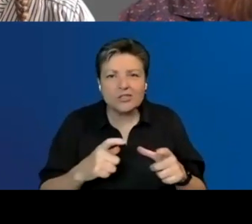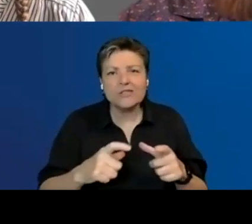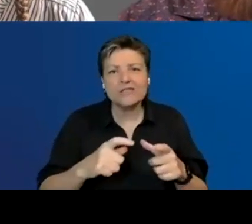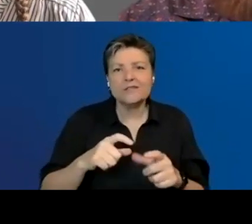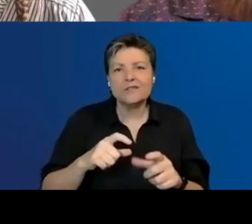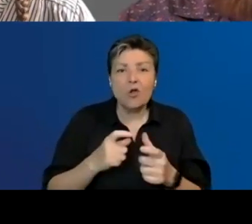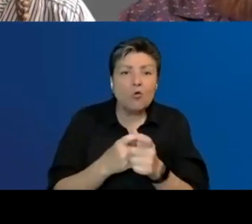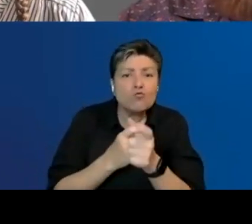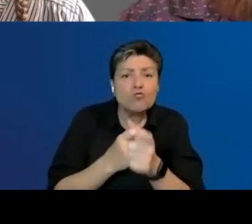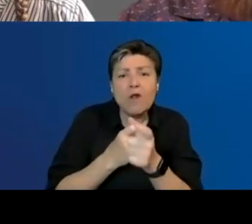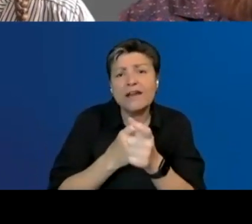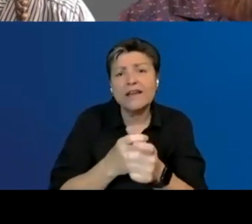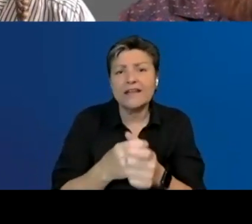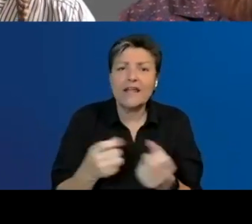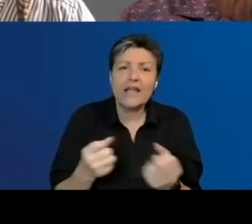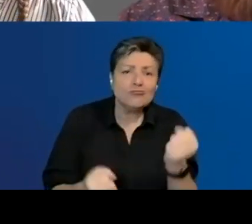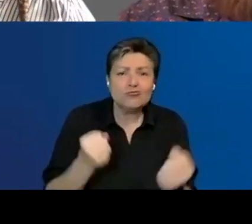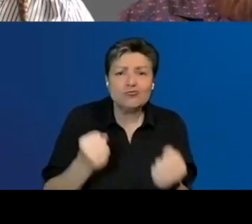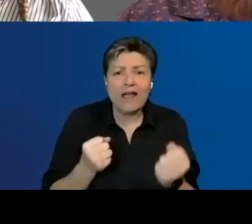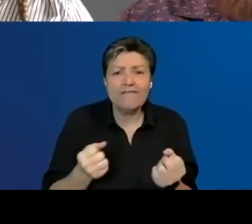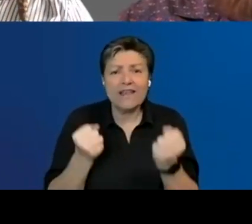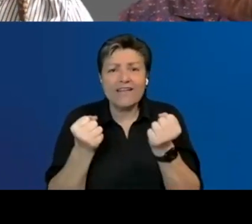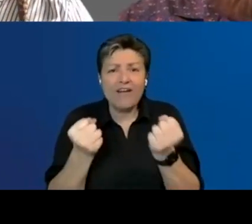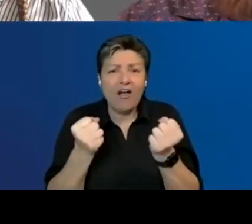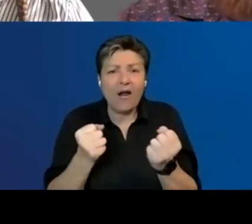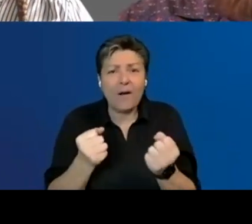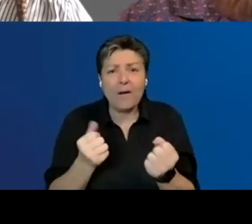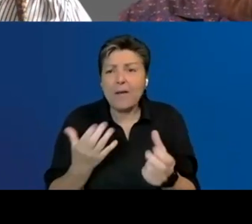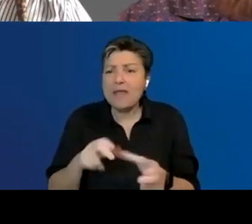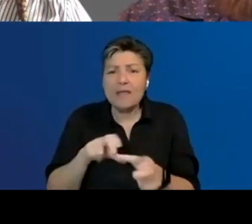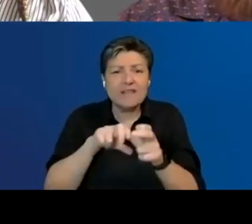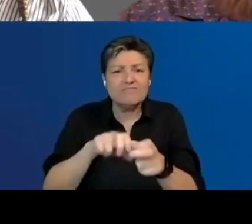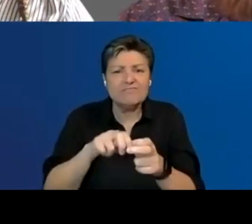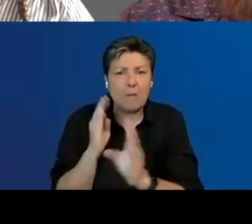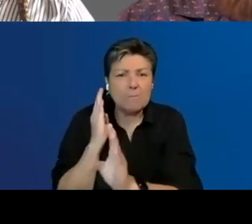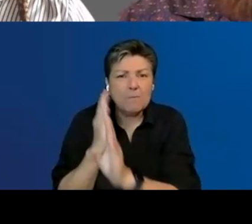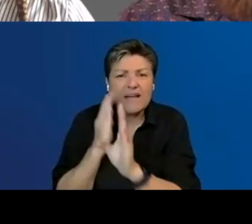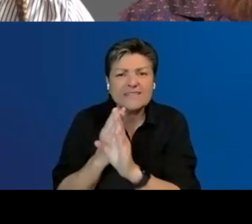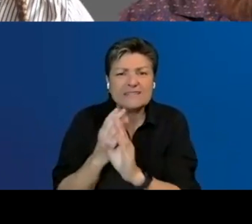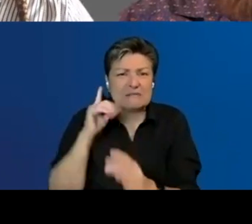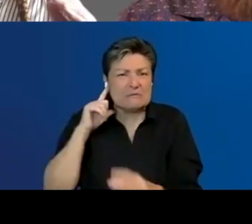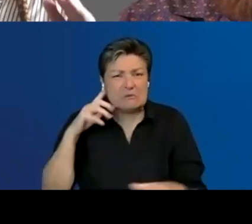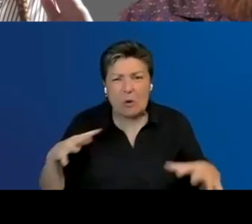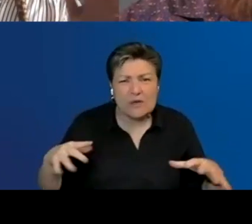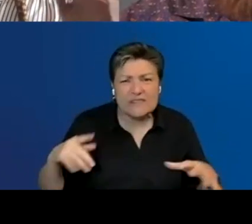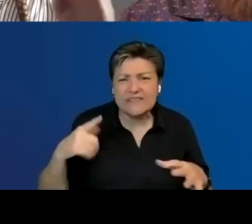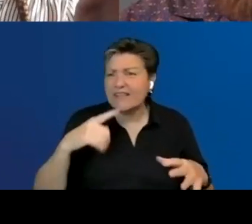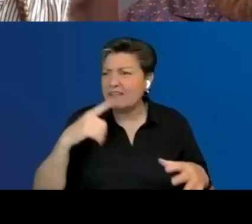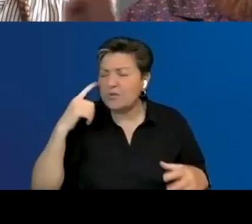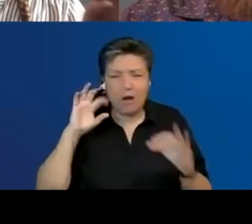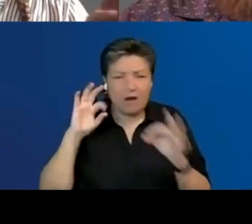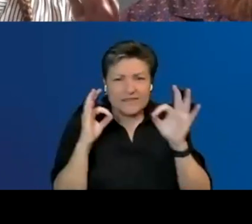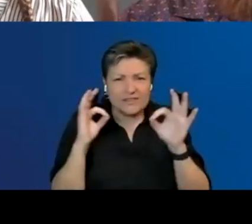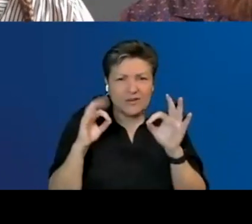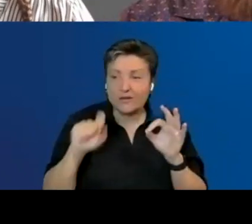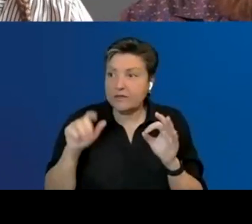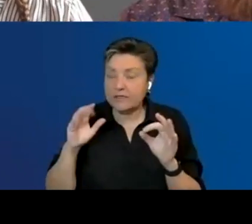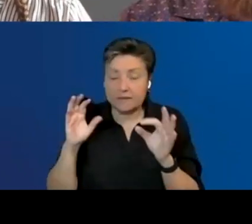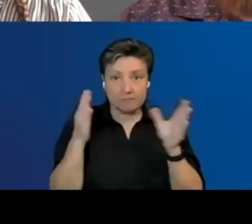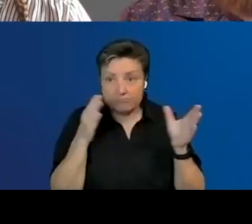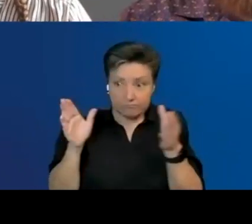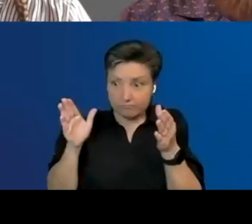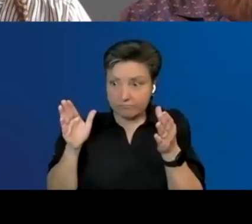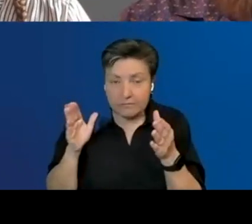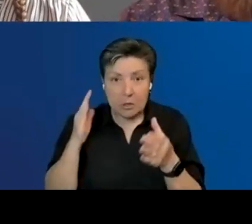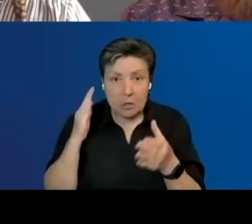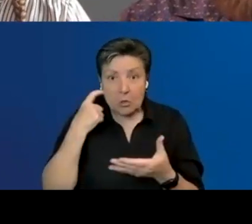in your car, riding the bus. Maybe it's a noisy bus and you're distracted because you've got to pay attention and notice when your bus stop